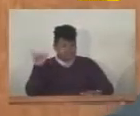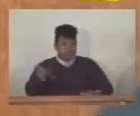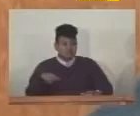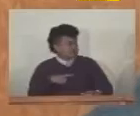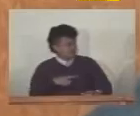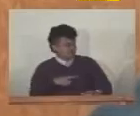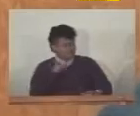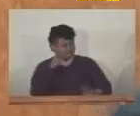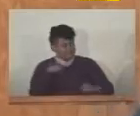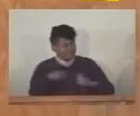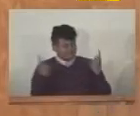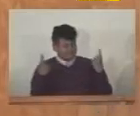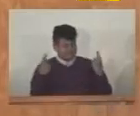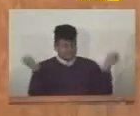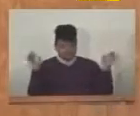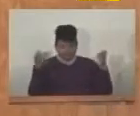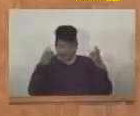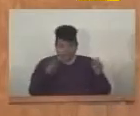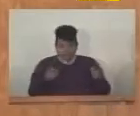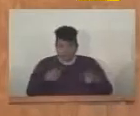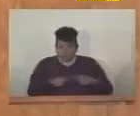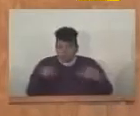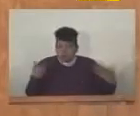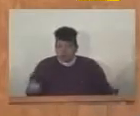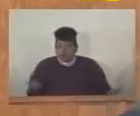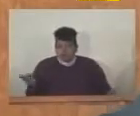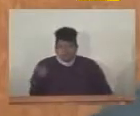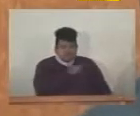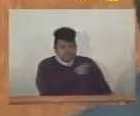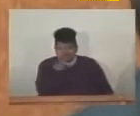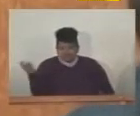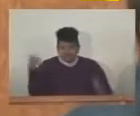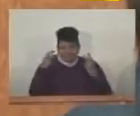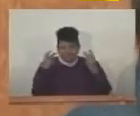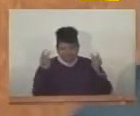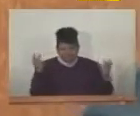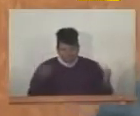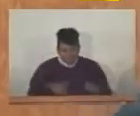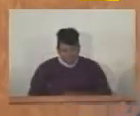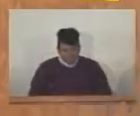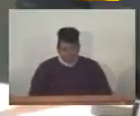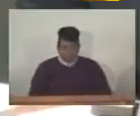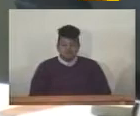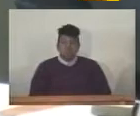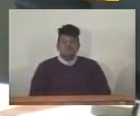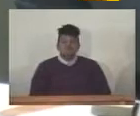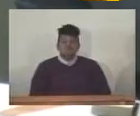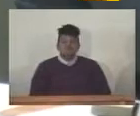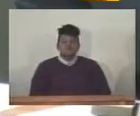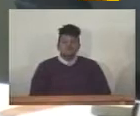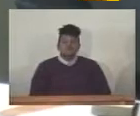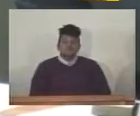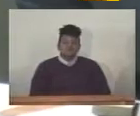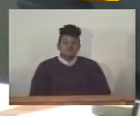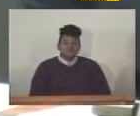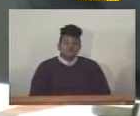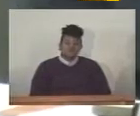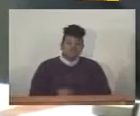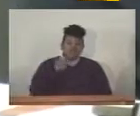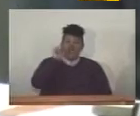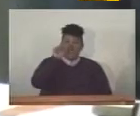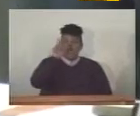of emergency. That's contempt for the state. And when they shoot up Irwin and